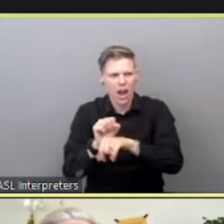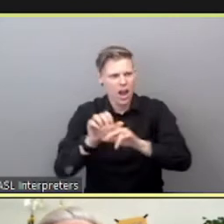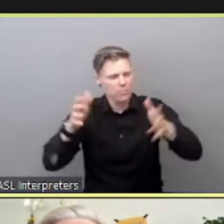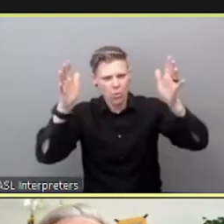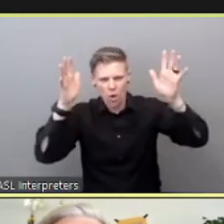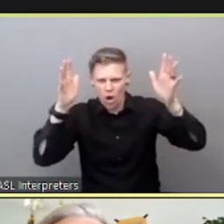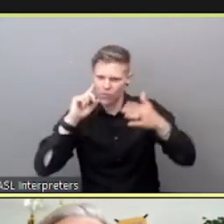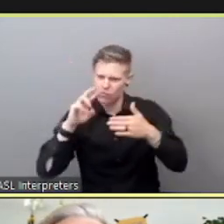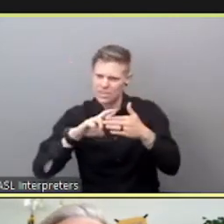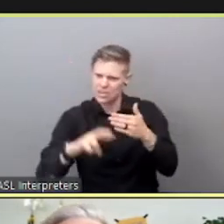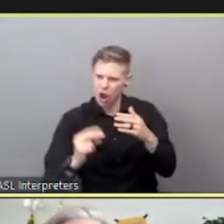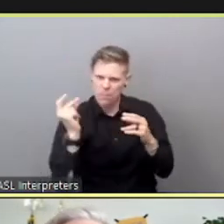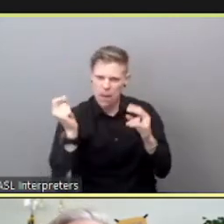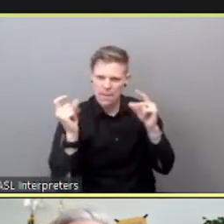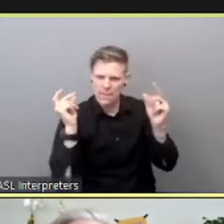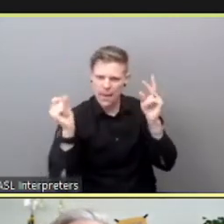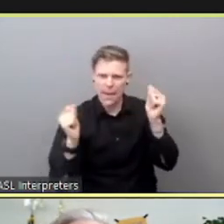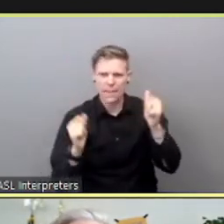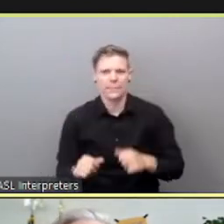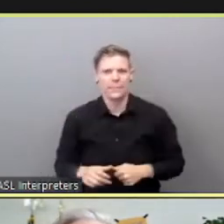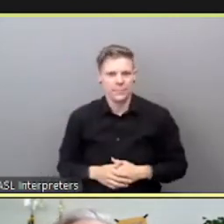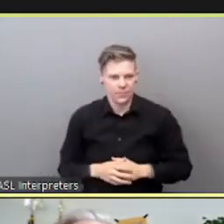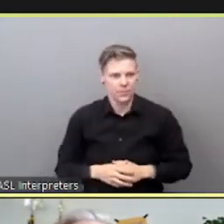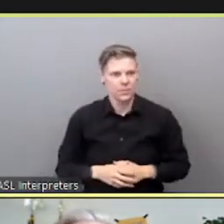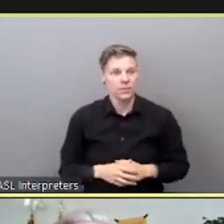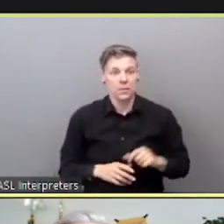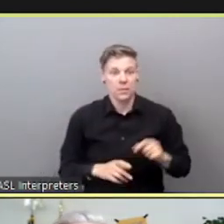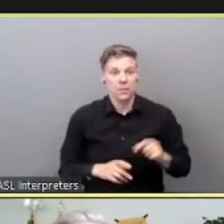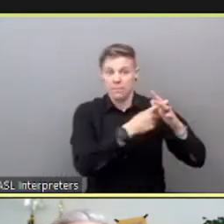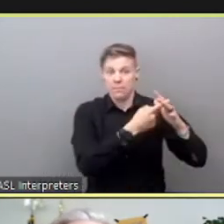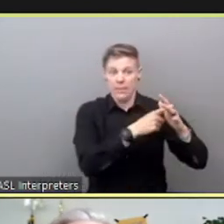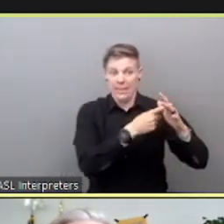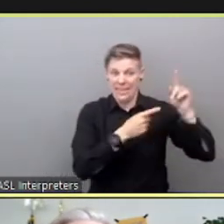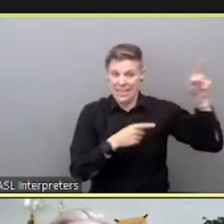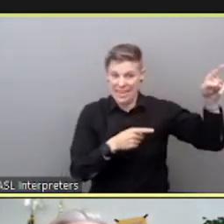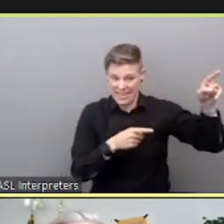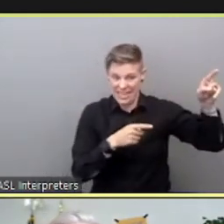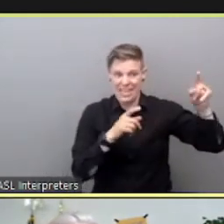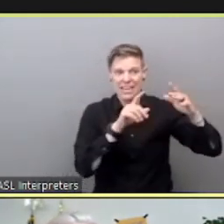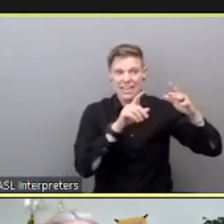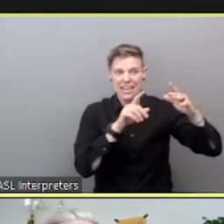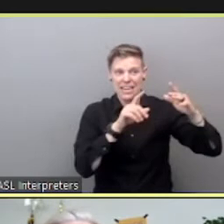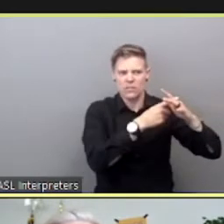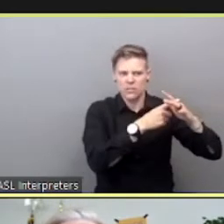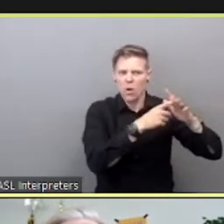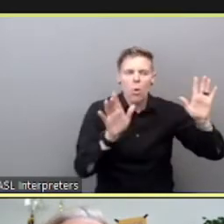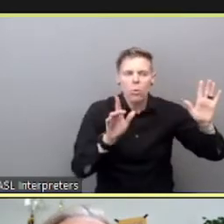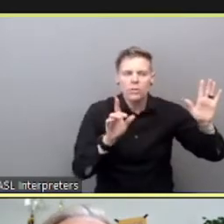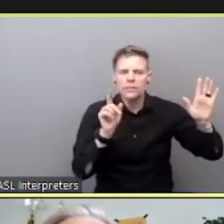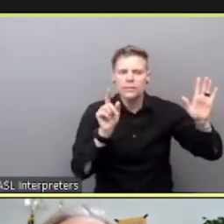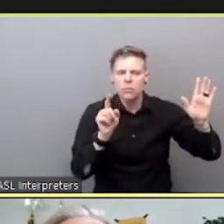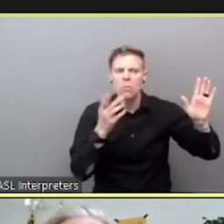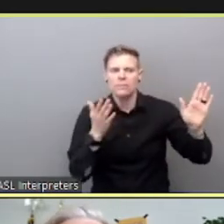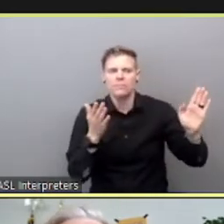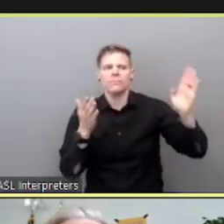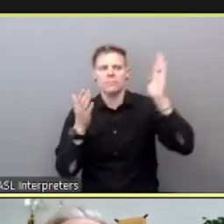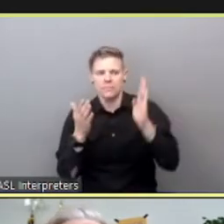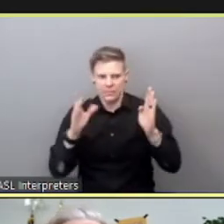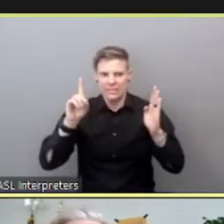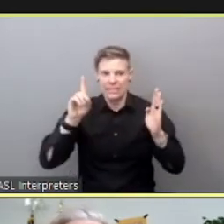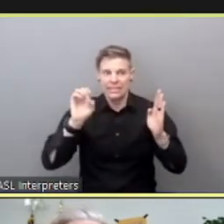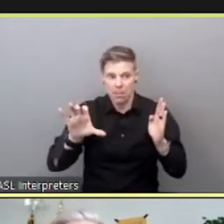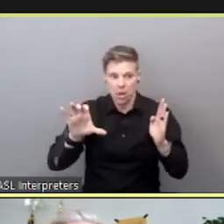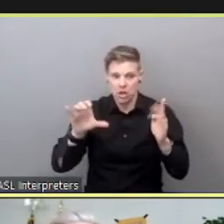from the beginning of the pandemic, well, that's not true. Since December, our average turnaround time was